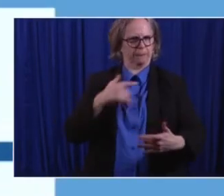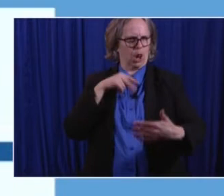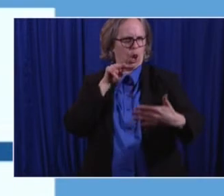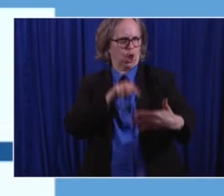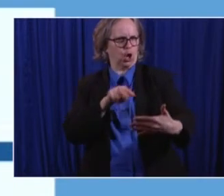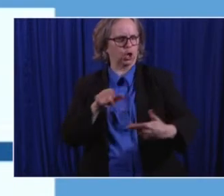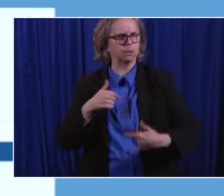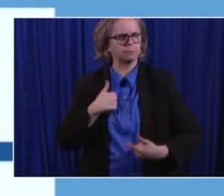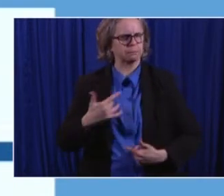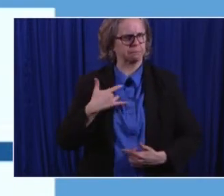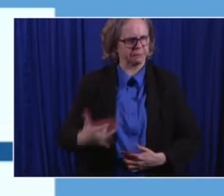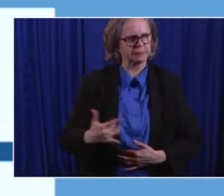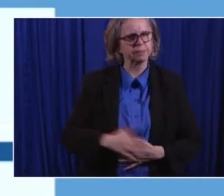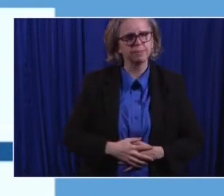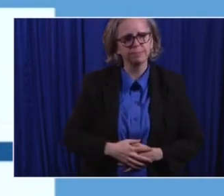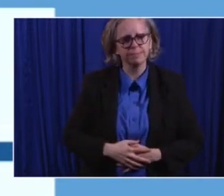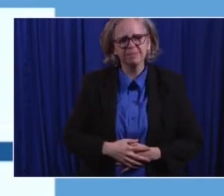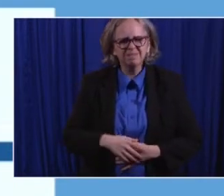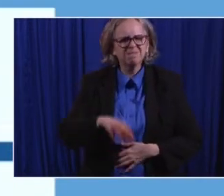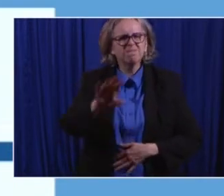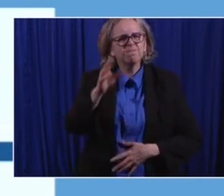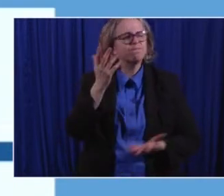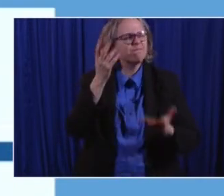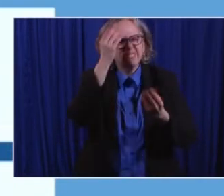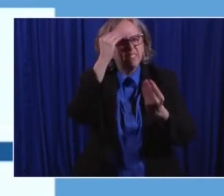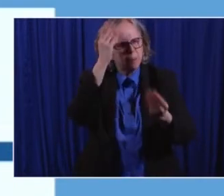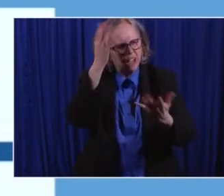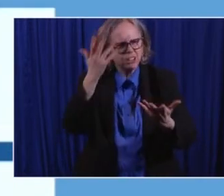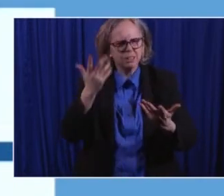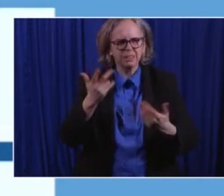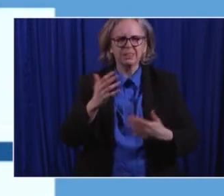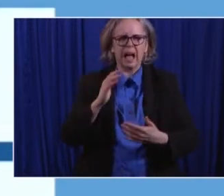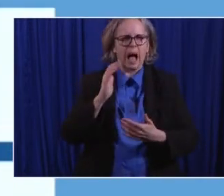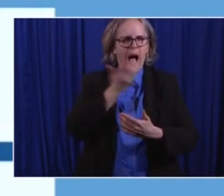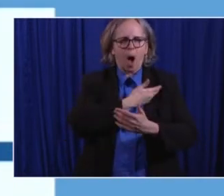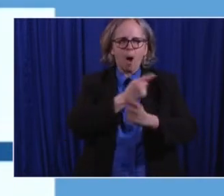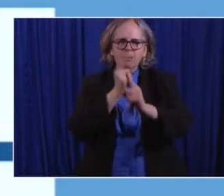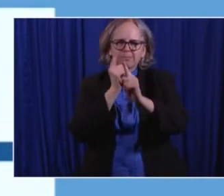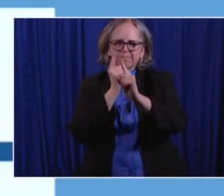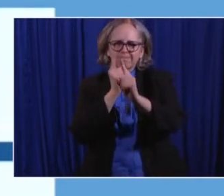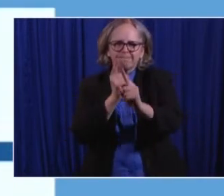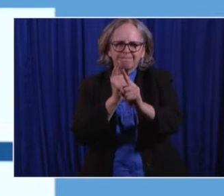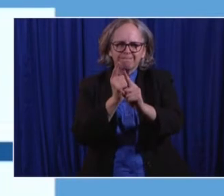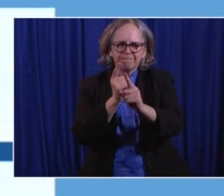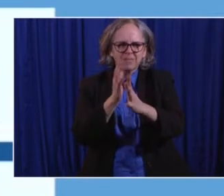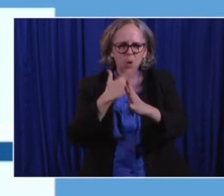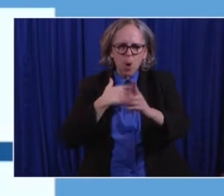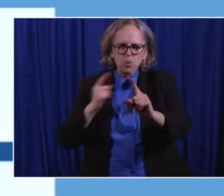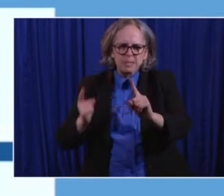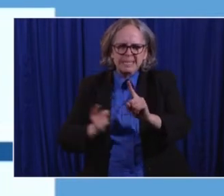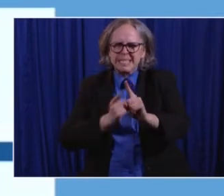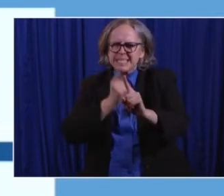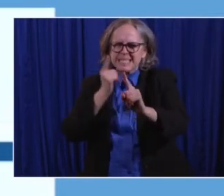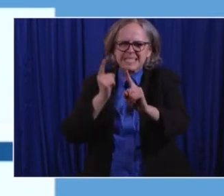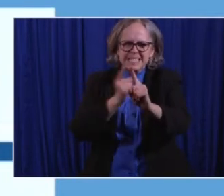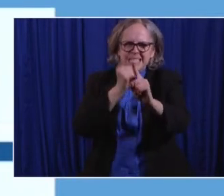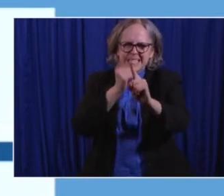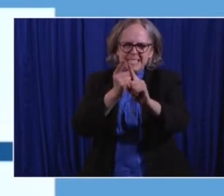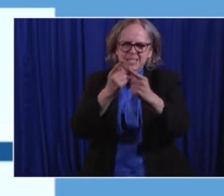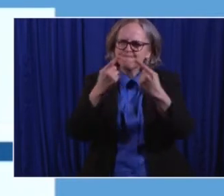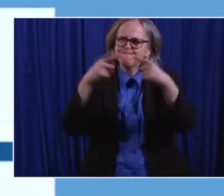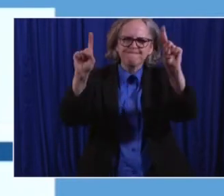be aspirational for all of us because we need to continue to get shots in arms. And as I said, we're going